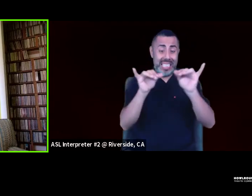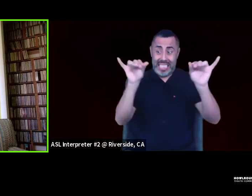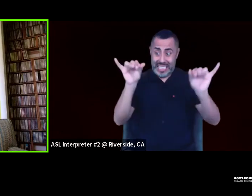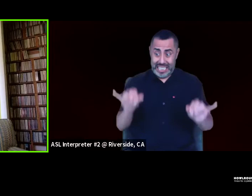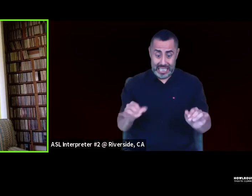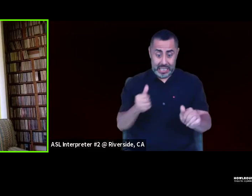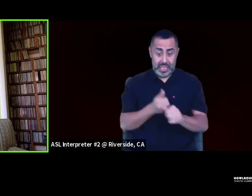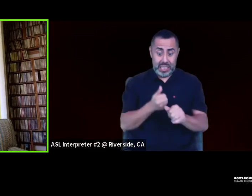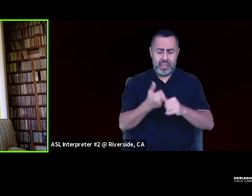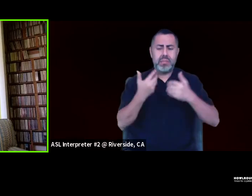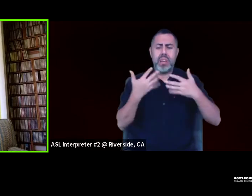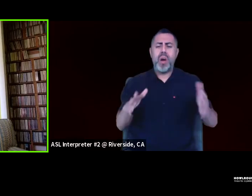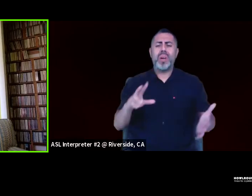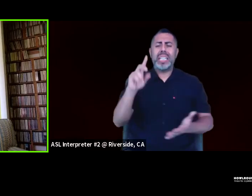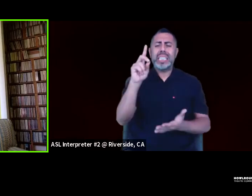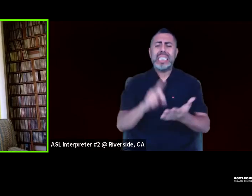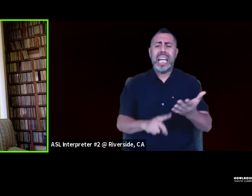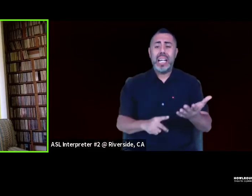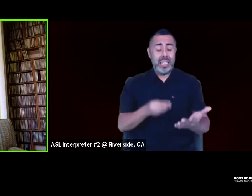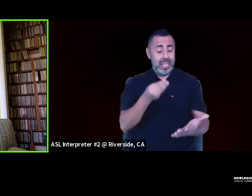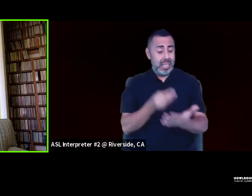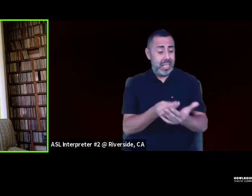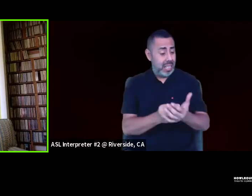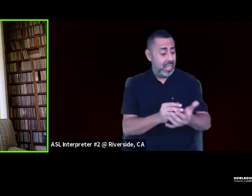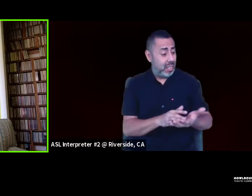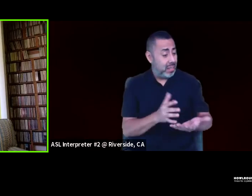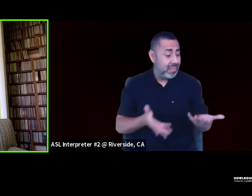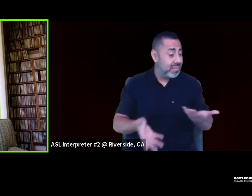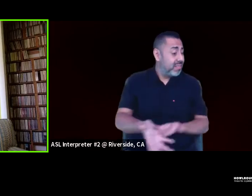and it is working exactly as it was designed.